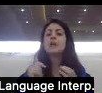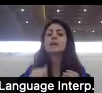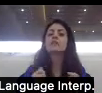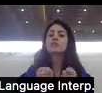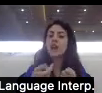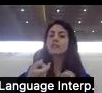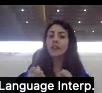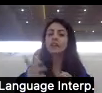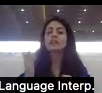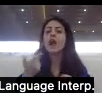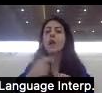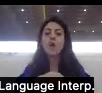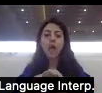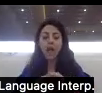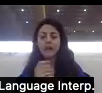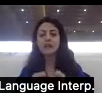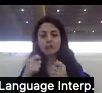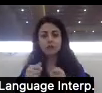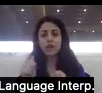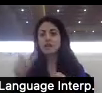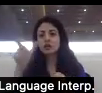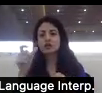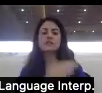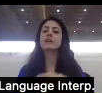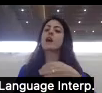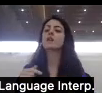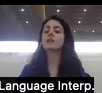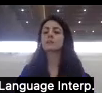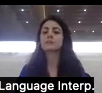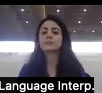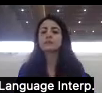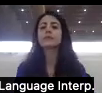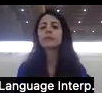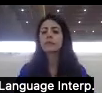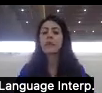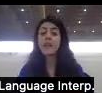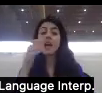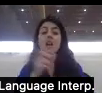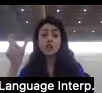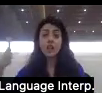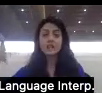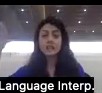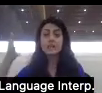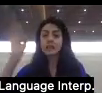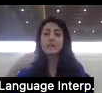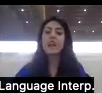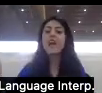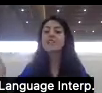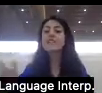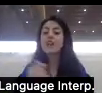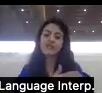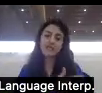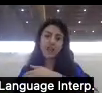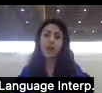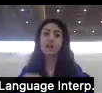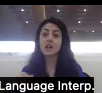specific as well as mainstream disability inclusion in social protection schemes. but also a blend of cash benefits as well as care